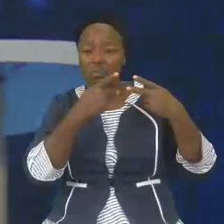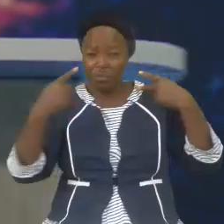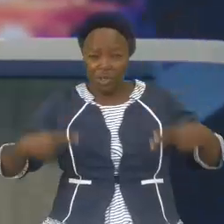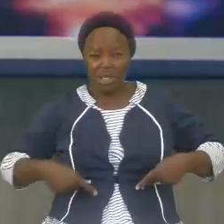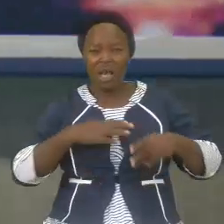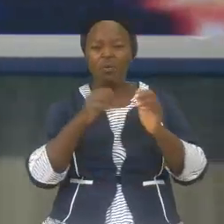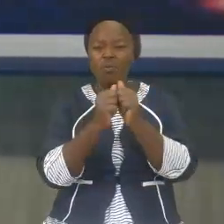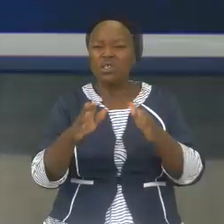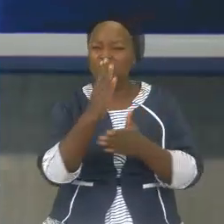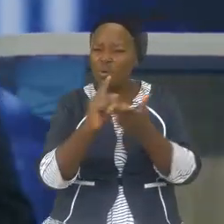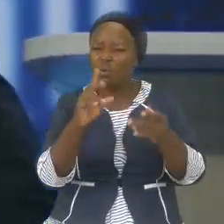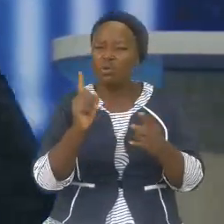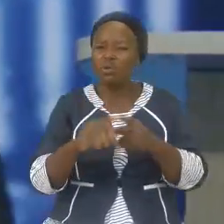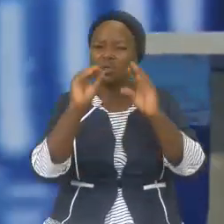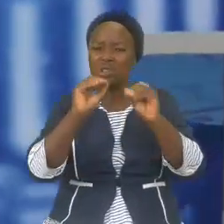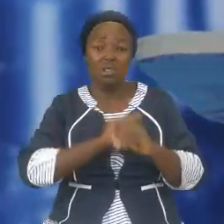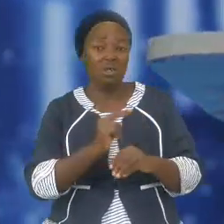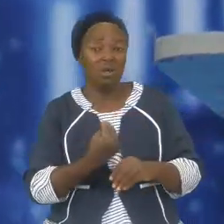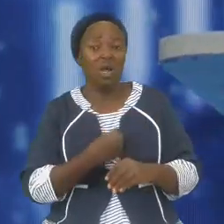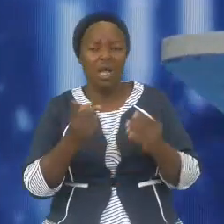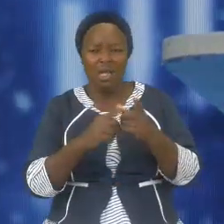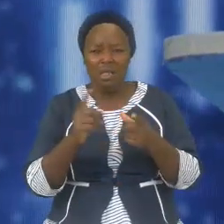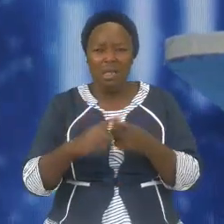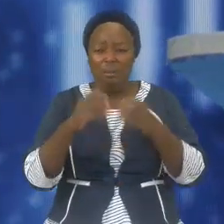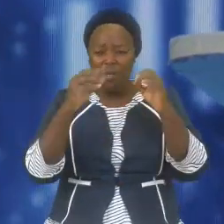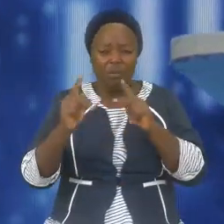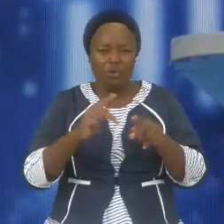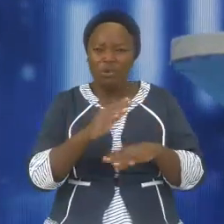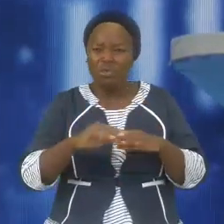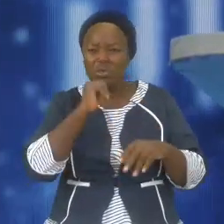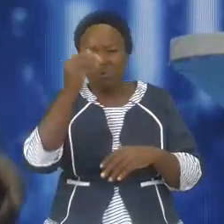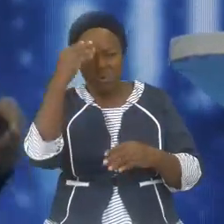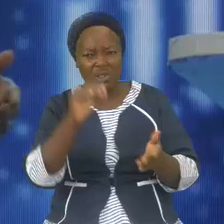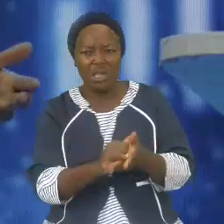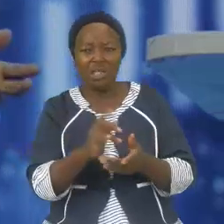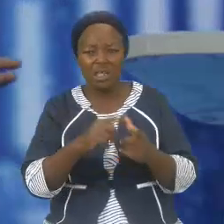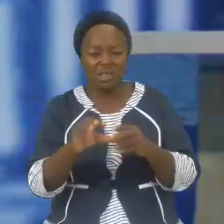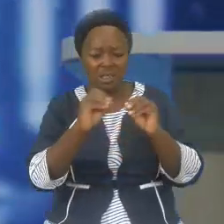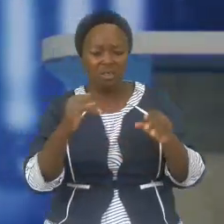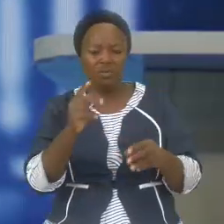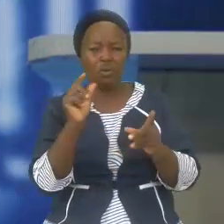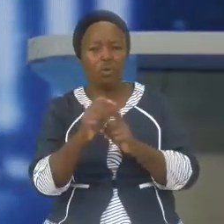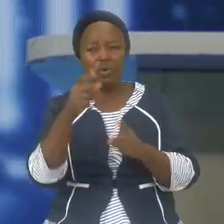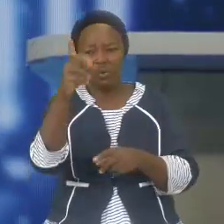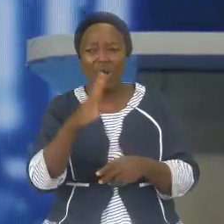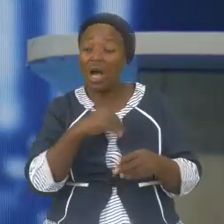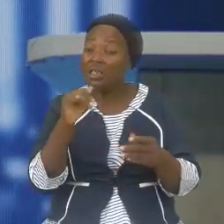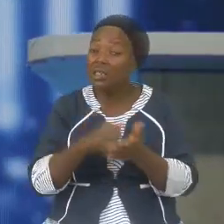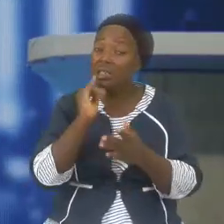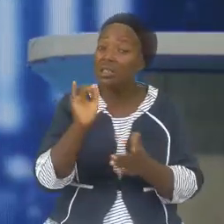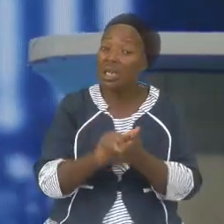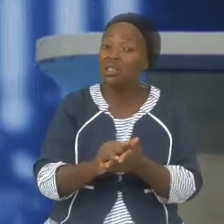to teach us. We are not, many people are not saying teaching, the teaching of the word of God. And it is that teaching and